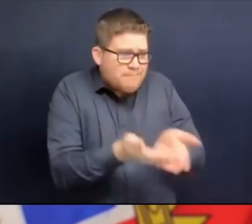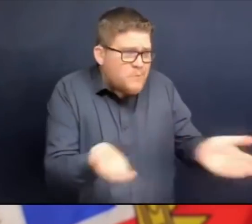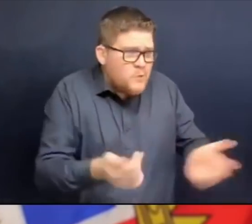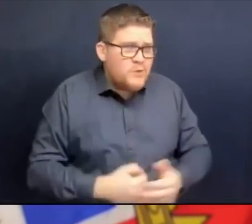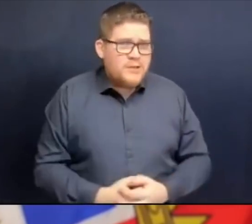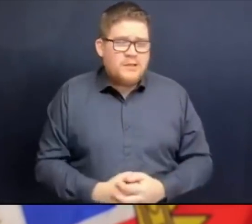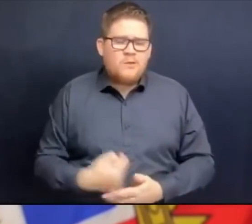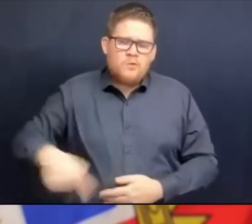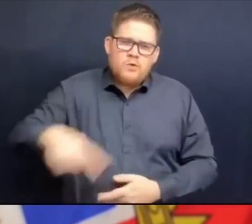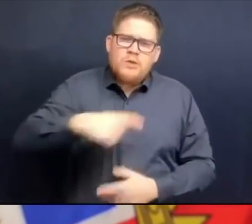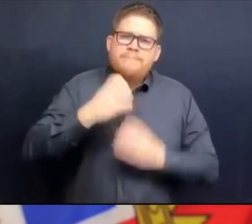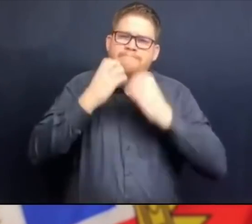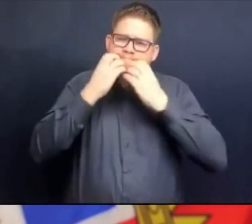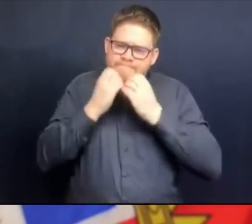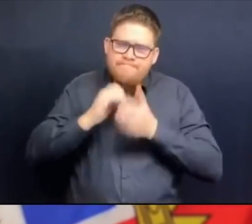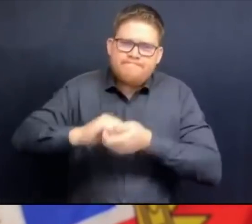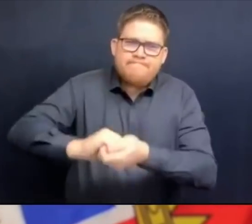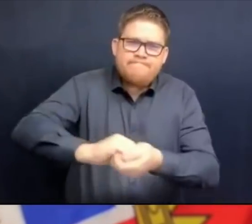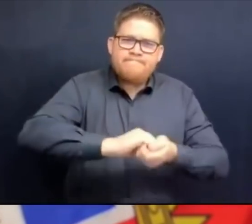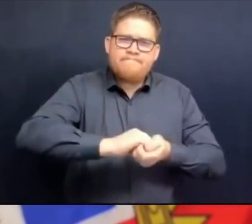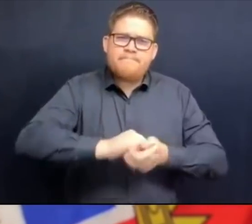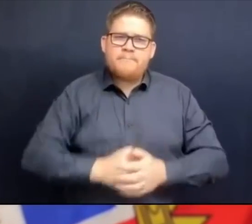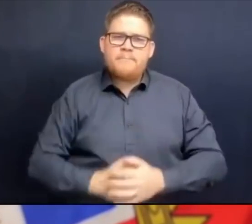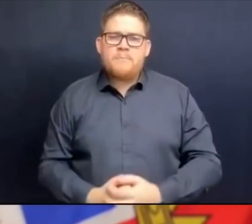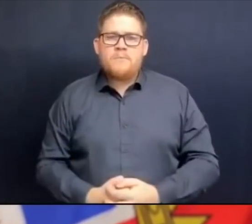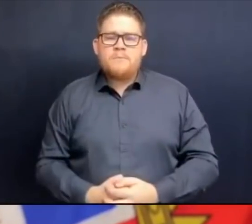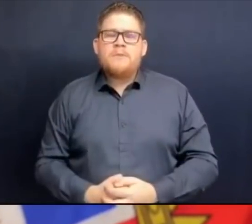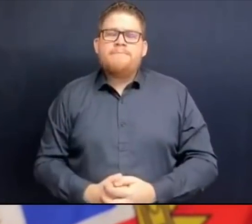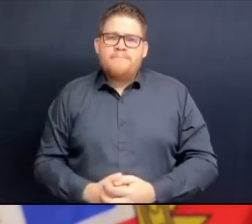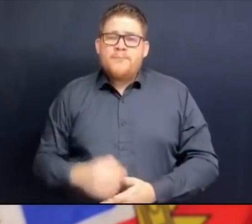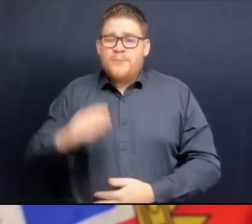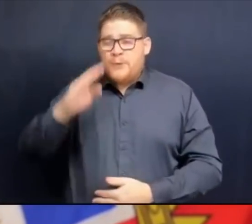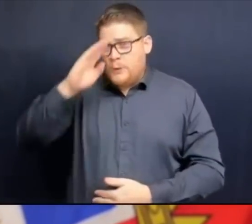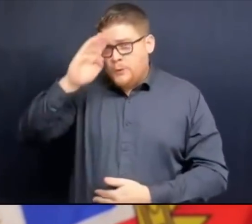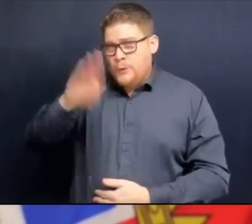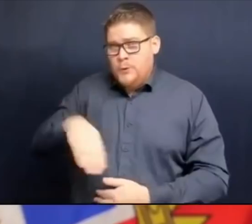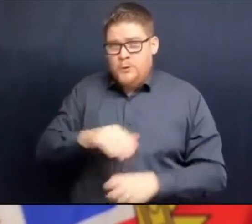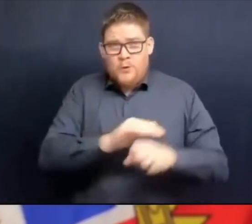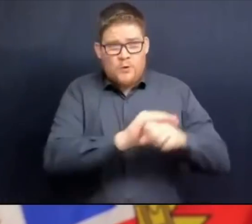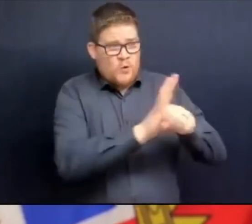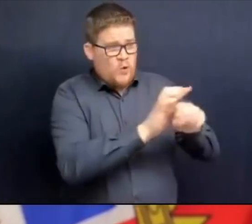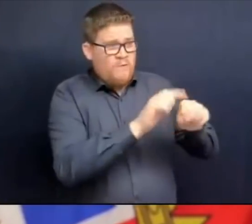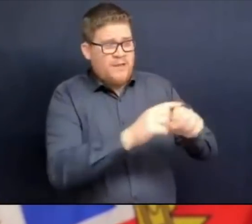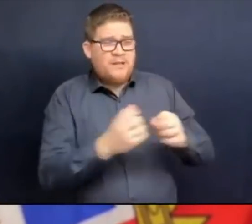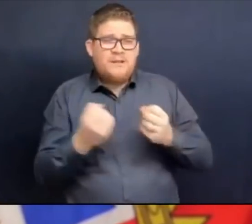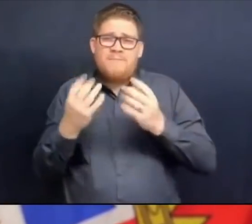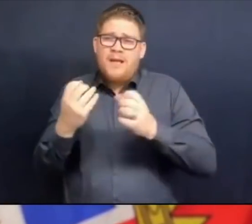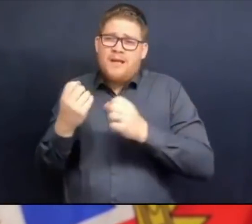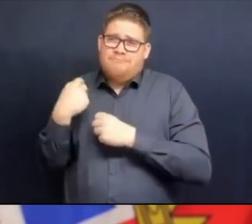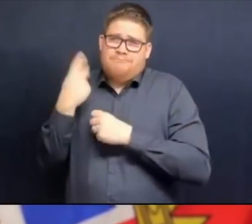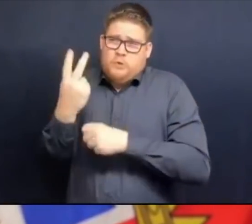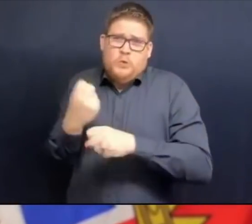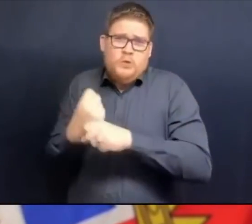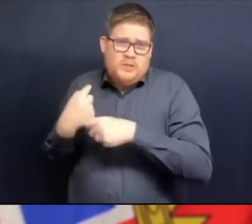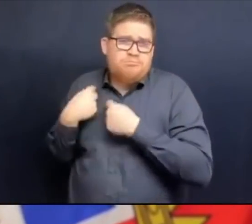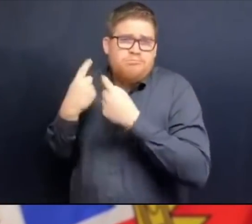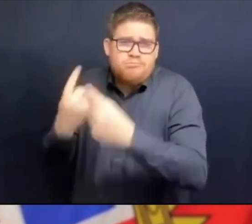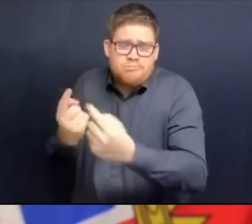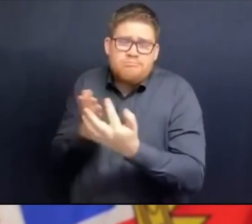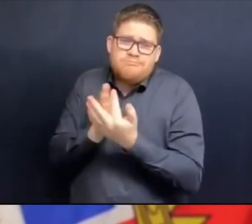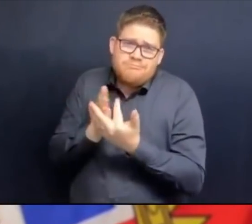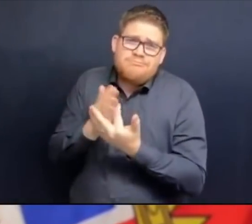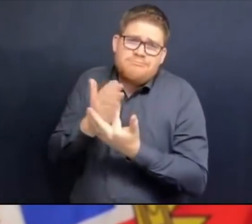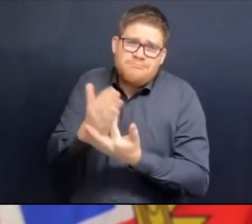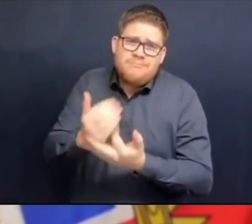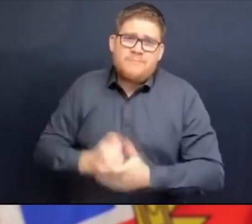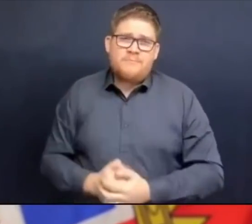communities. And that's how we will get through this. It has been a long, changing 2 years as we adjust to the curves that